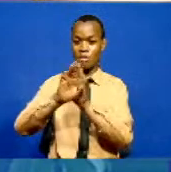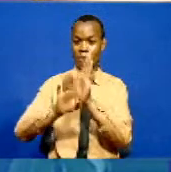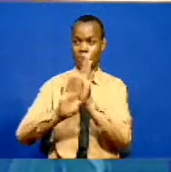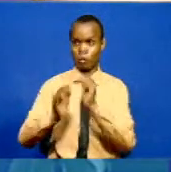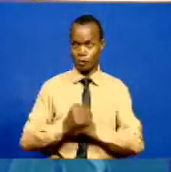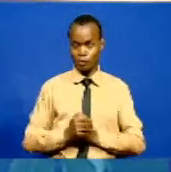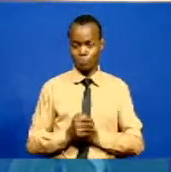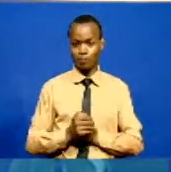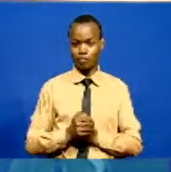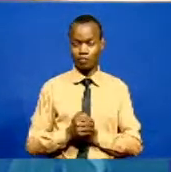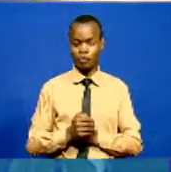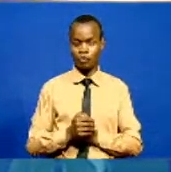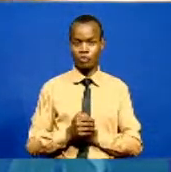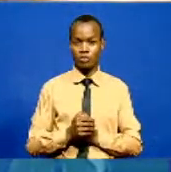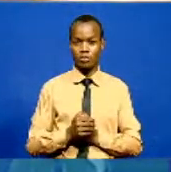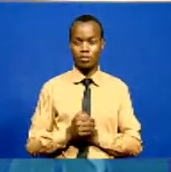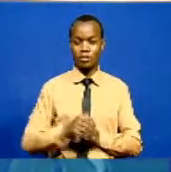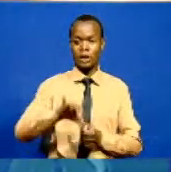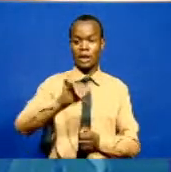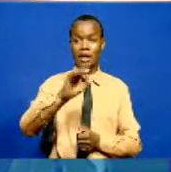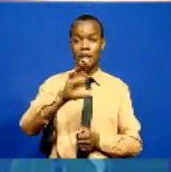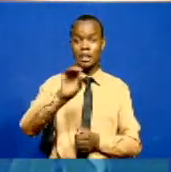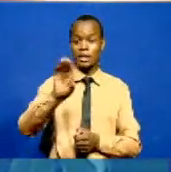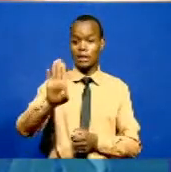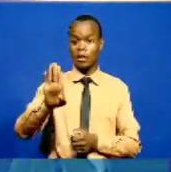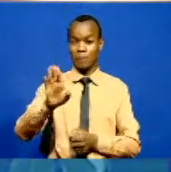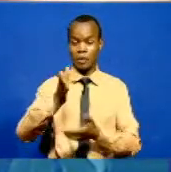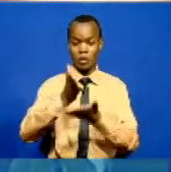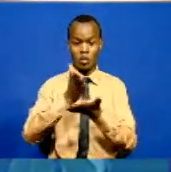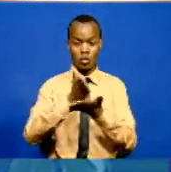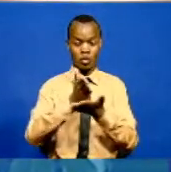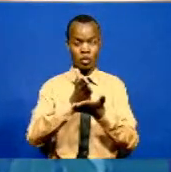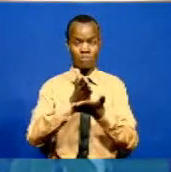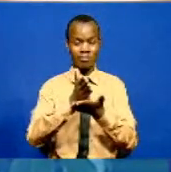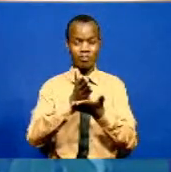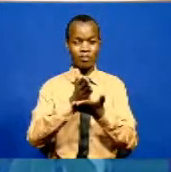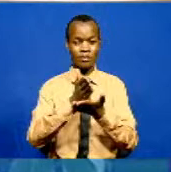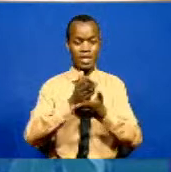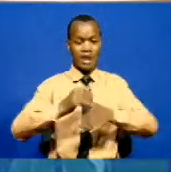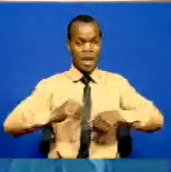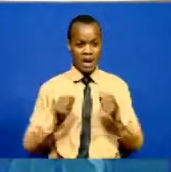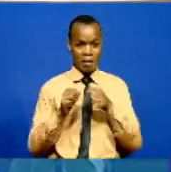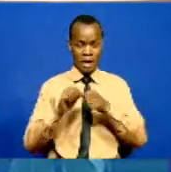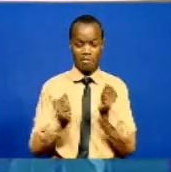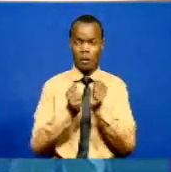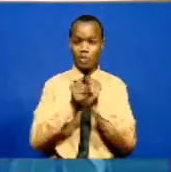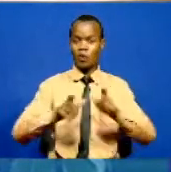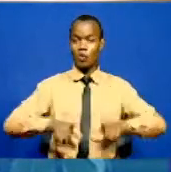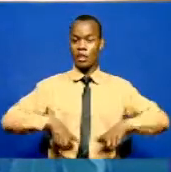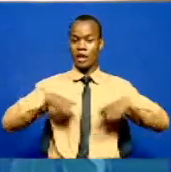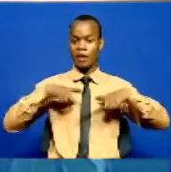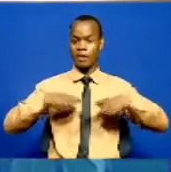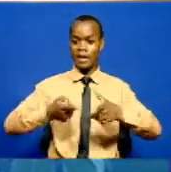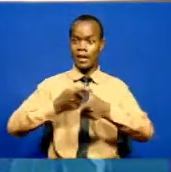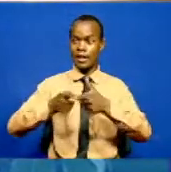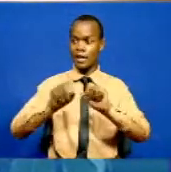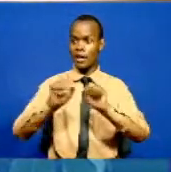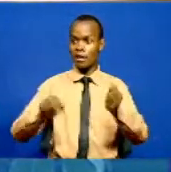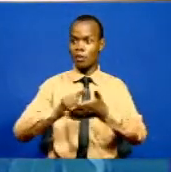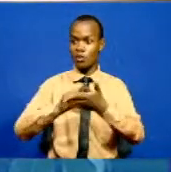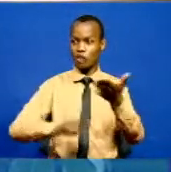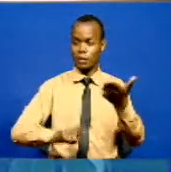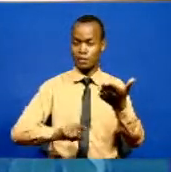man who had been pleased with life, and it reached a point when he was now